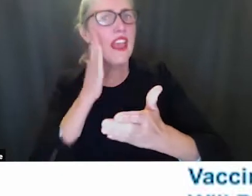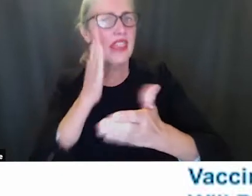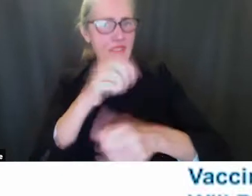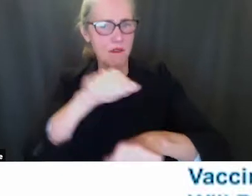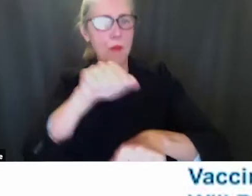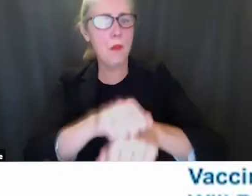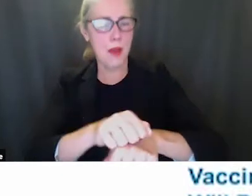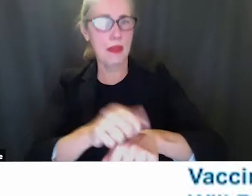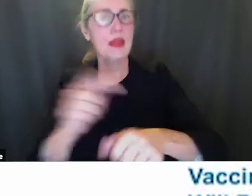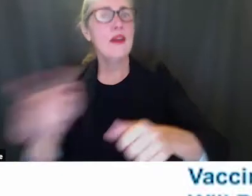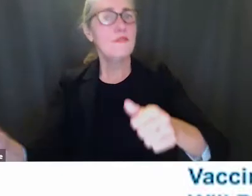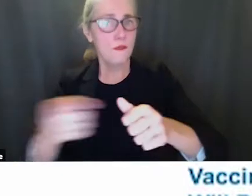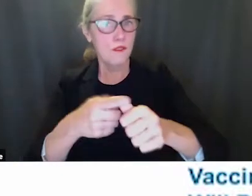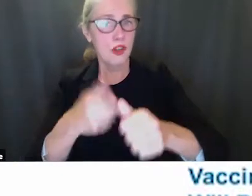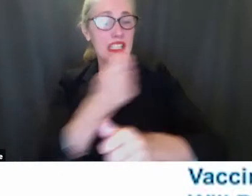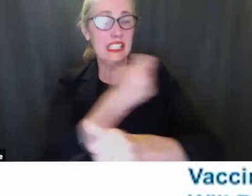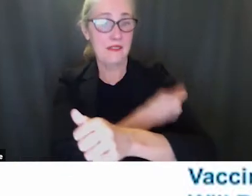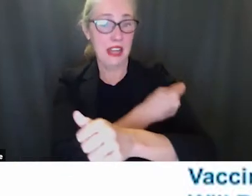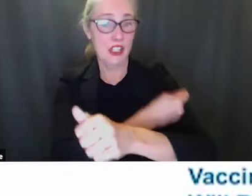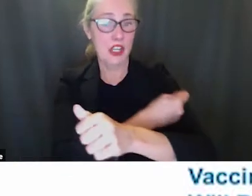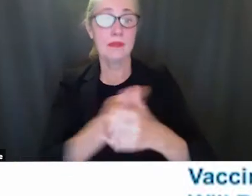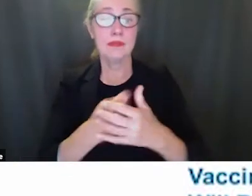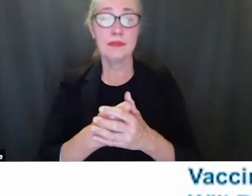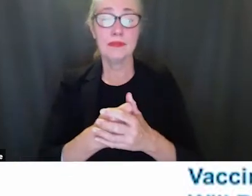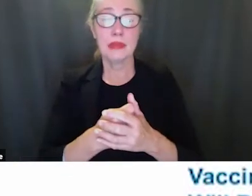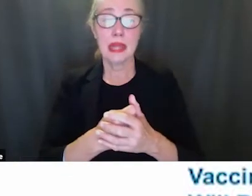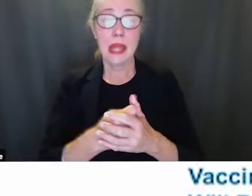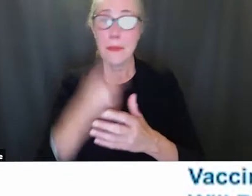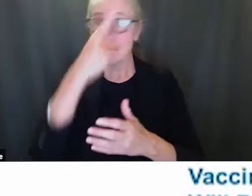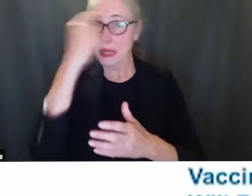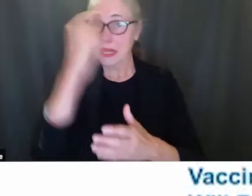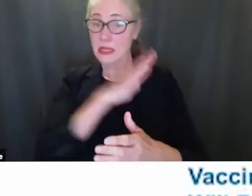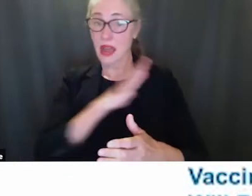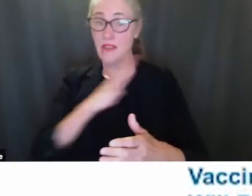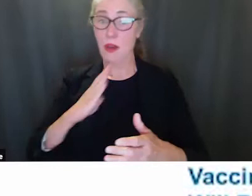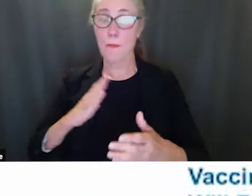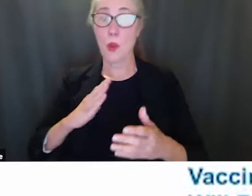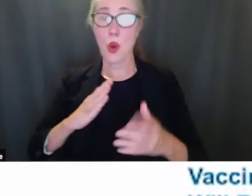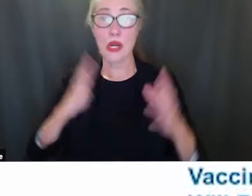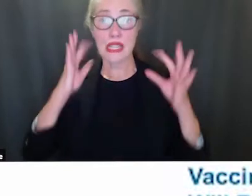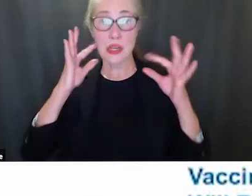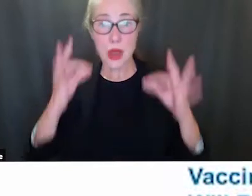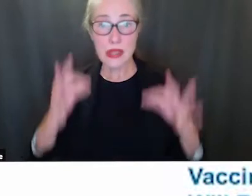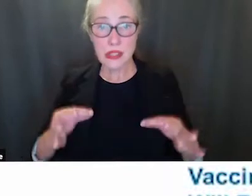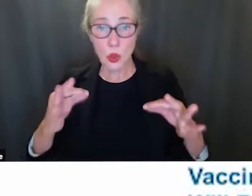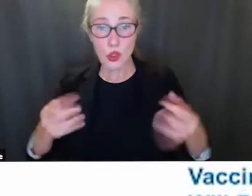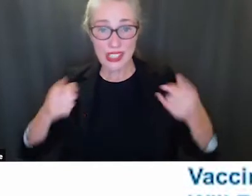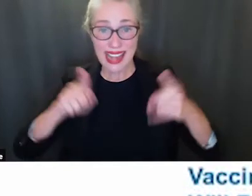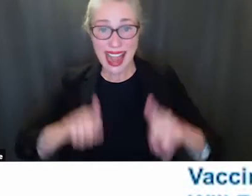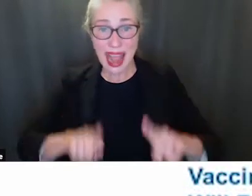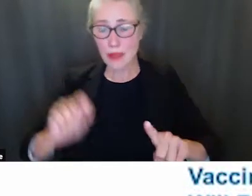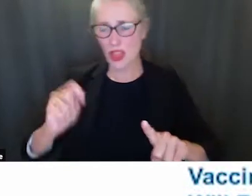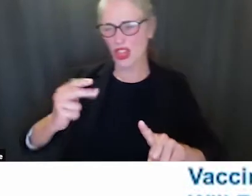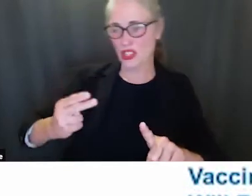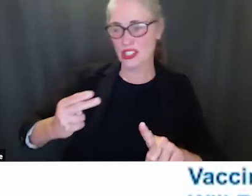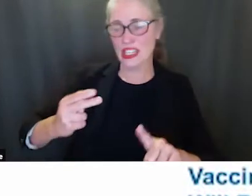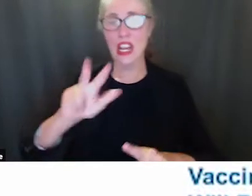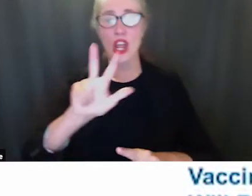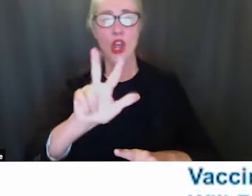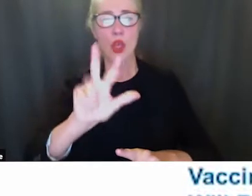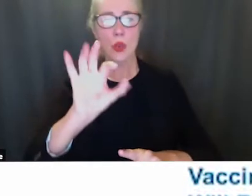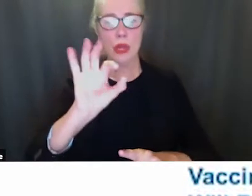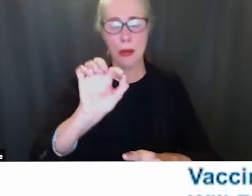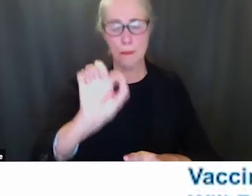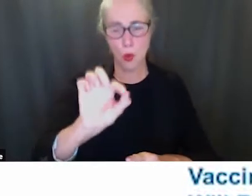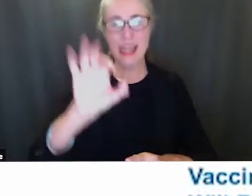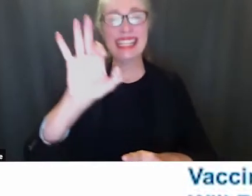have, as a result of the resolution, 3.9% of our staff requesting